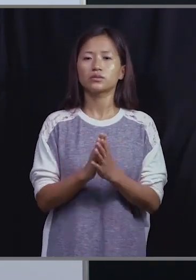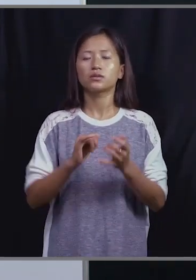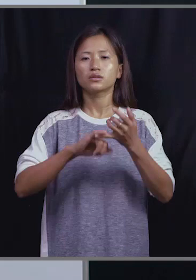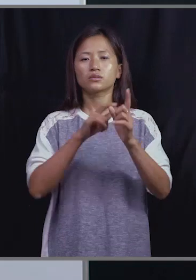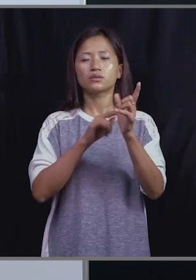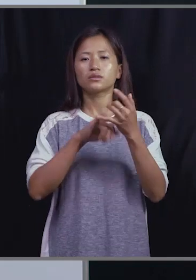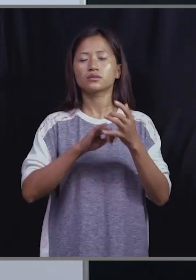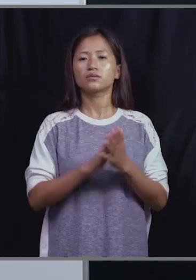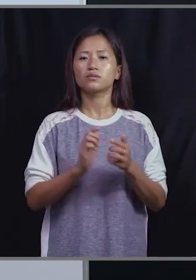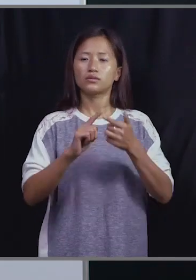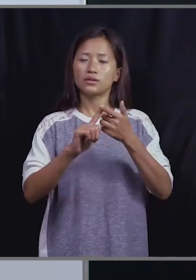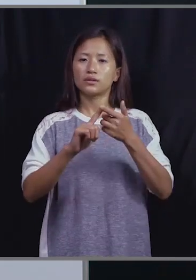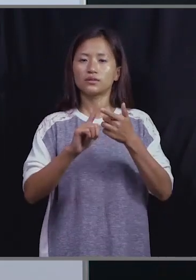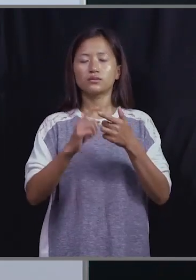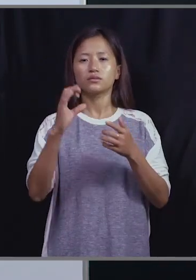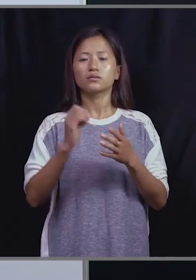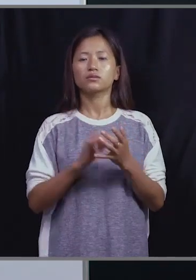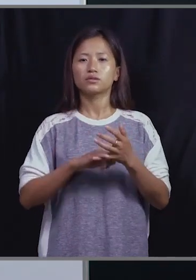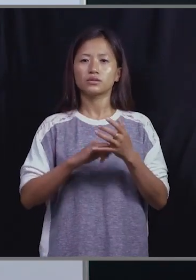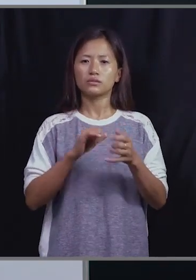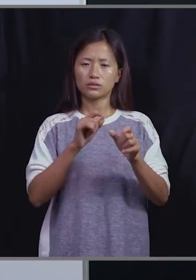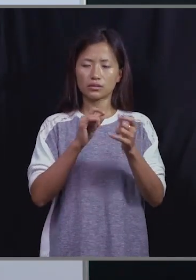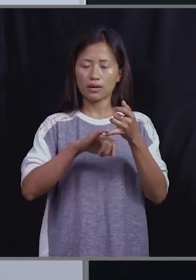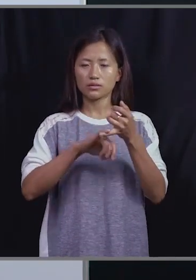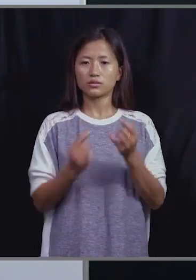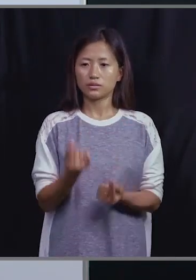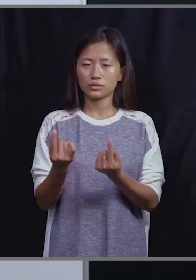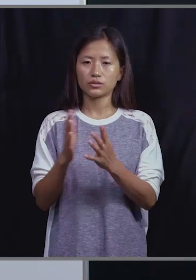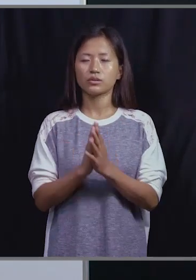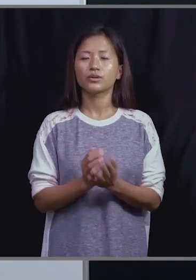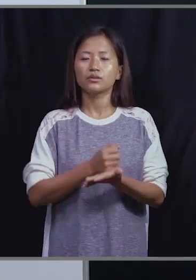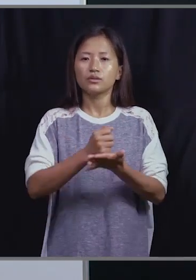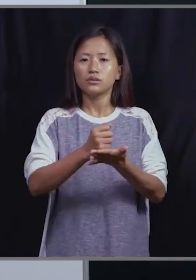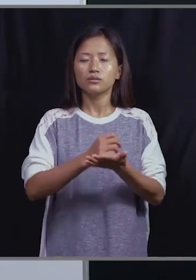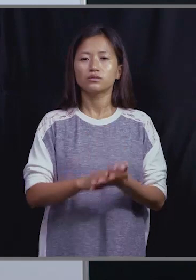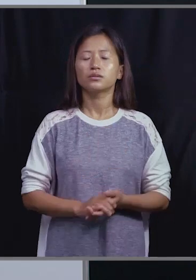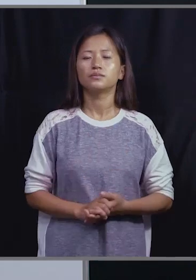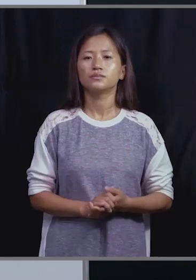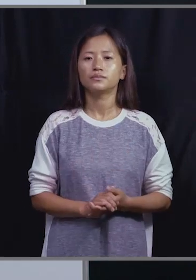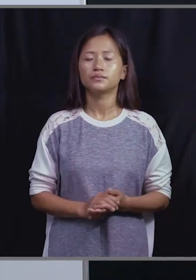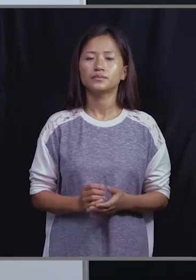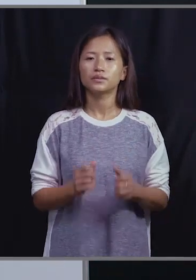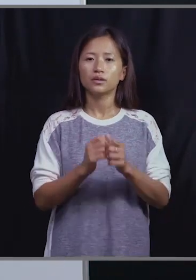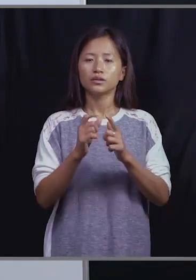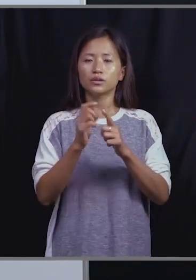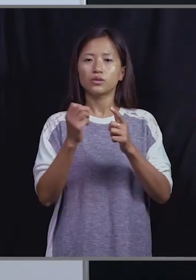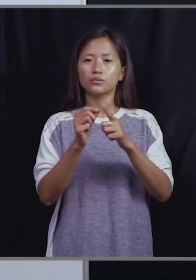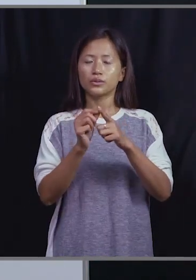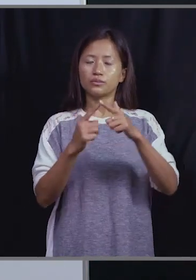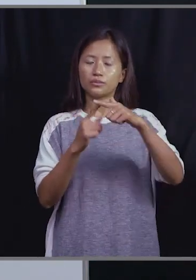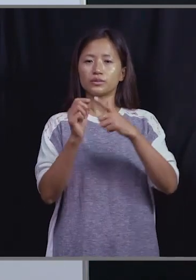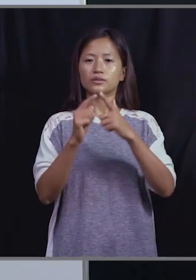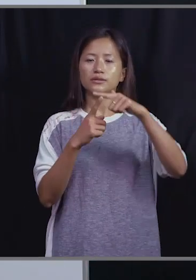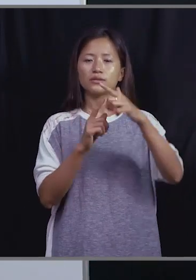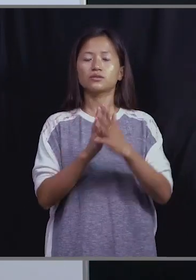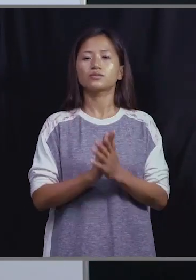or the economic situation. When he tried to adopt this policy, most